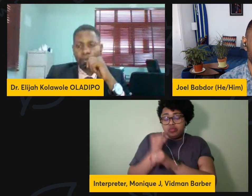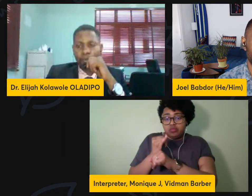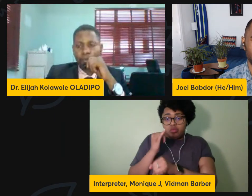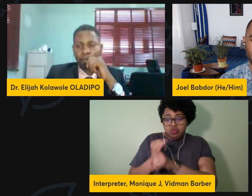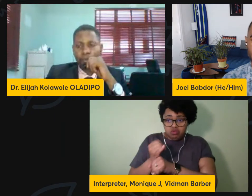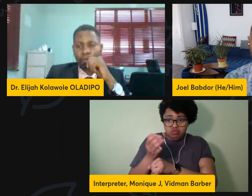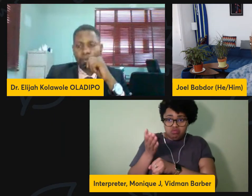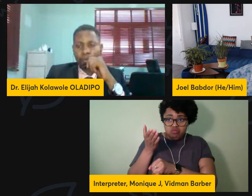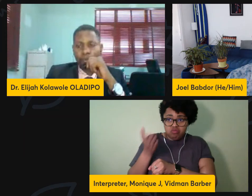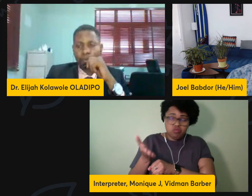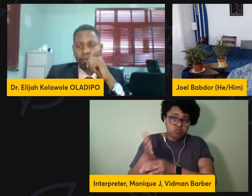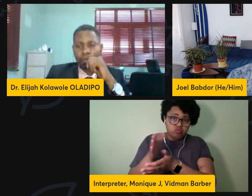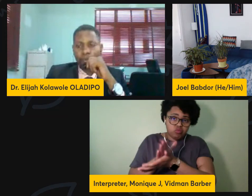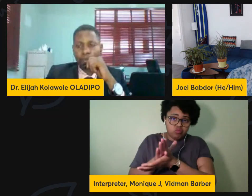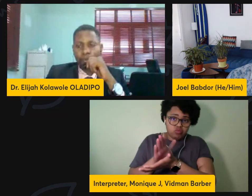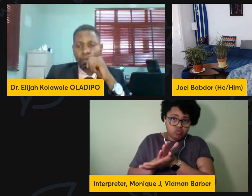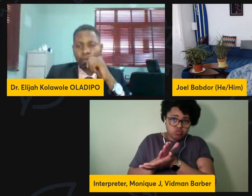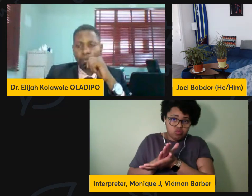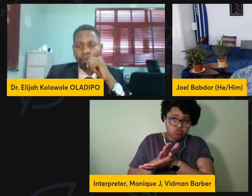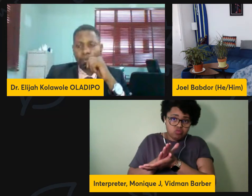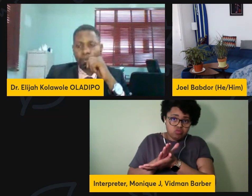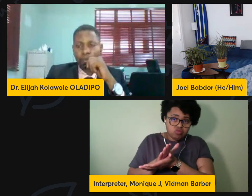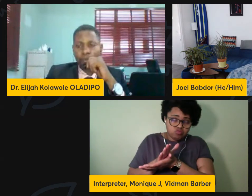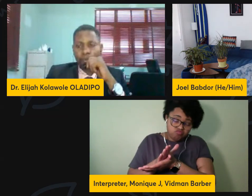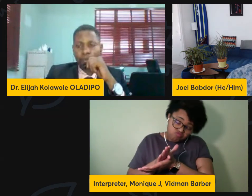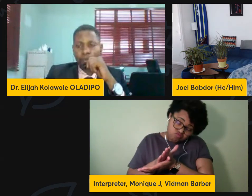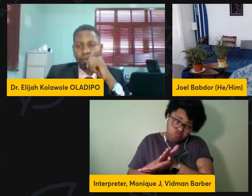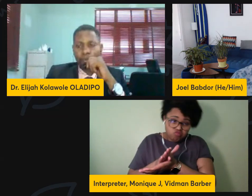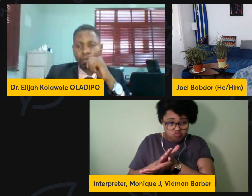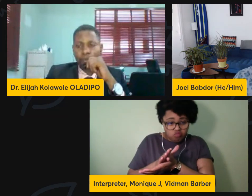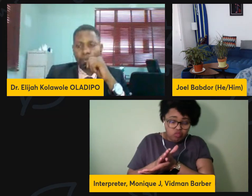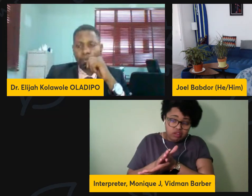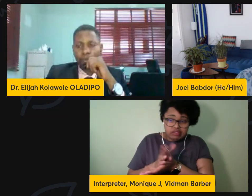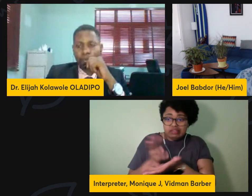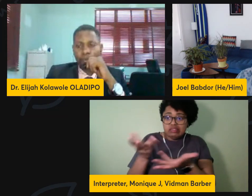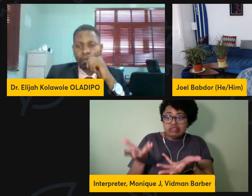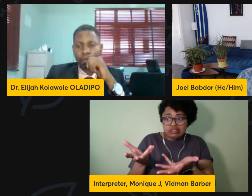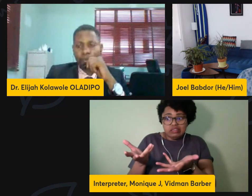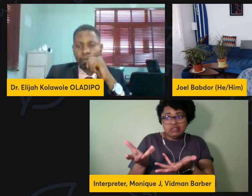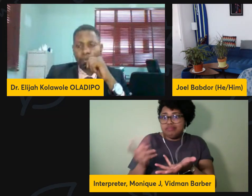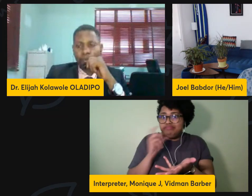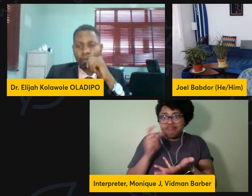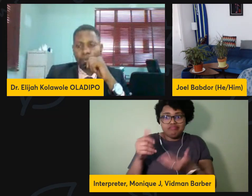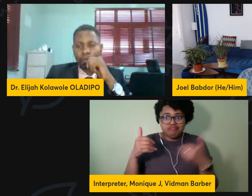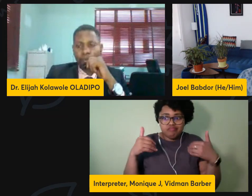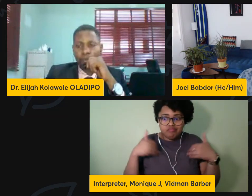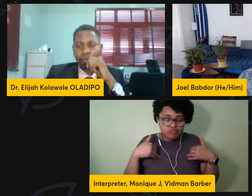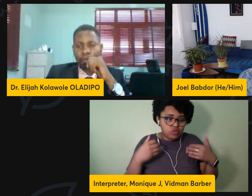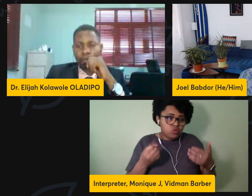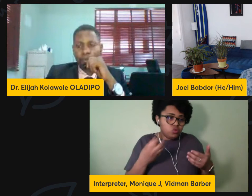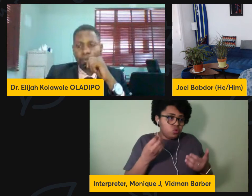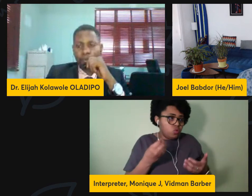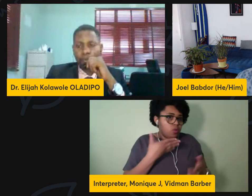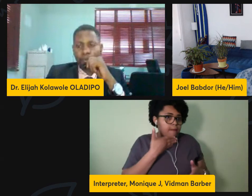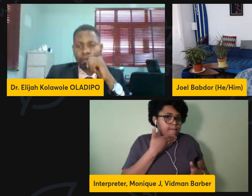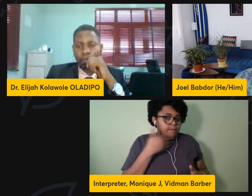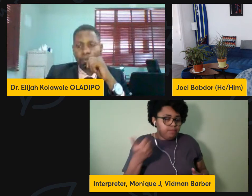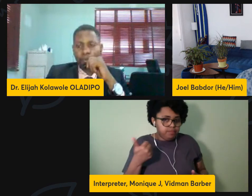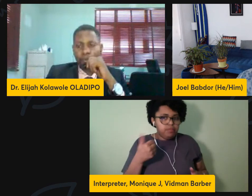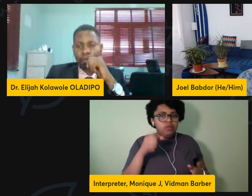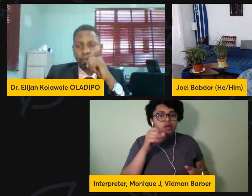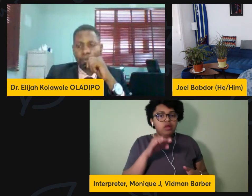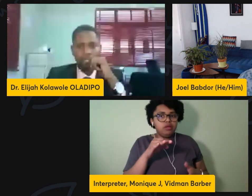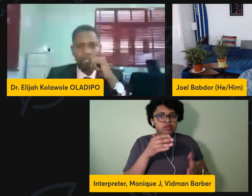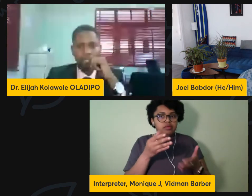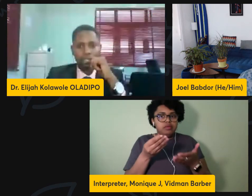is a consultant firm. So most of the profit that we need, we channel into the development of